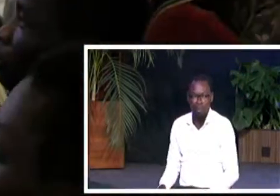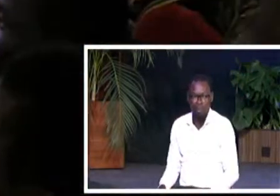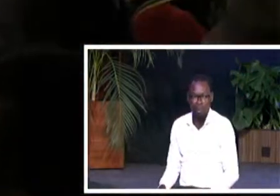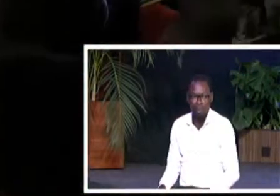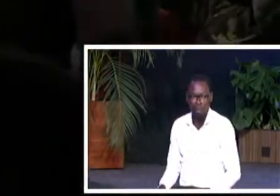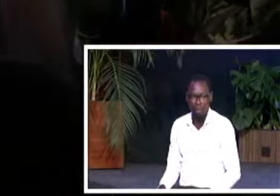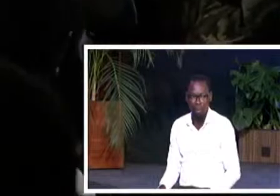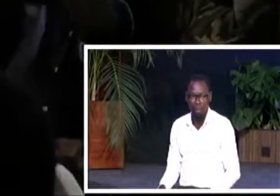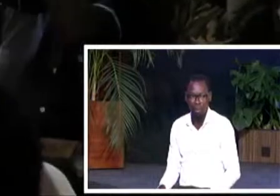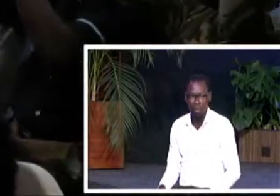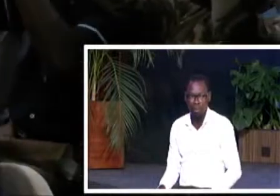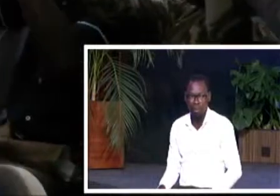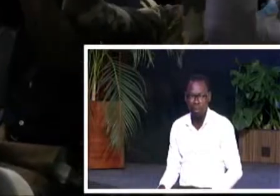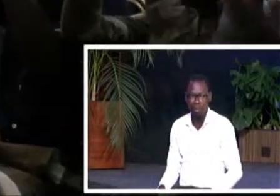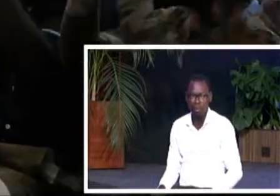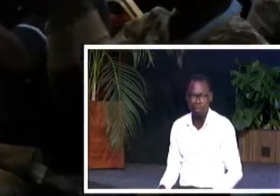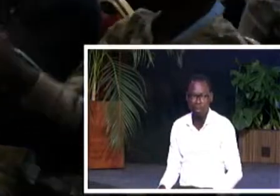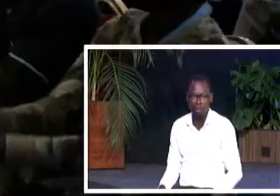Rosalind.